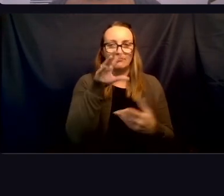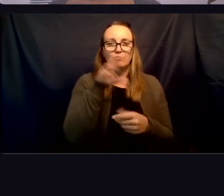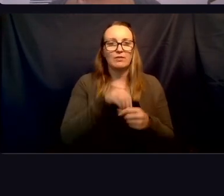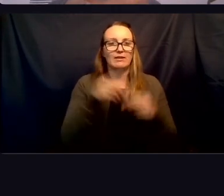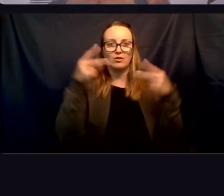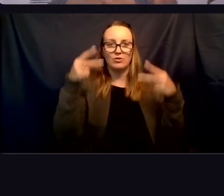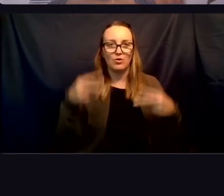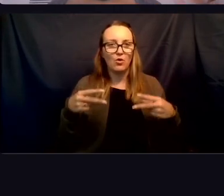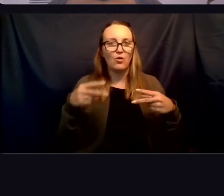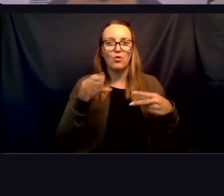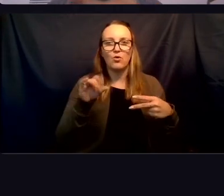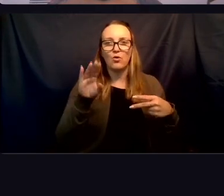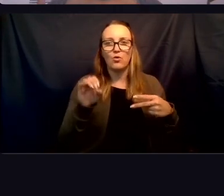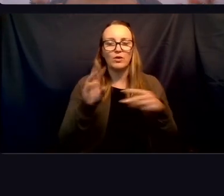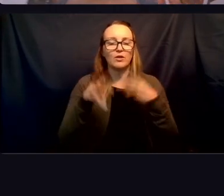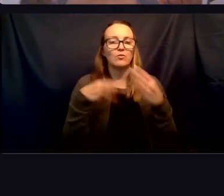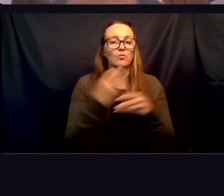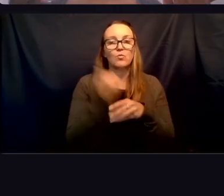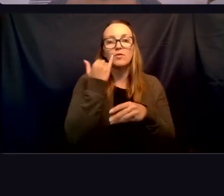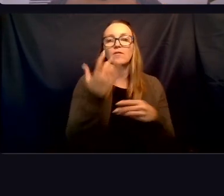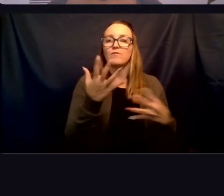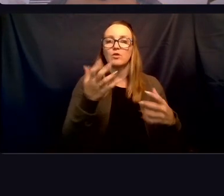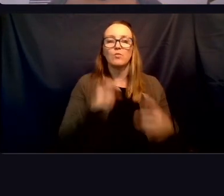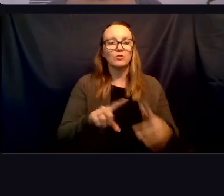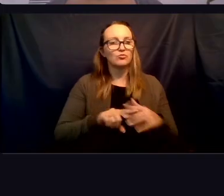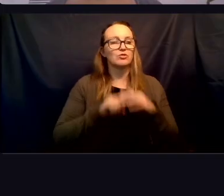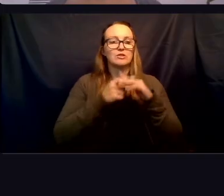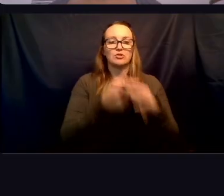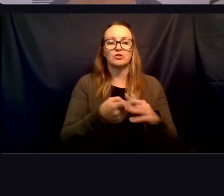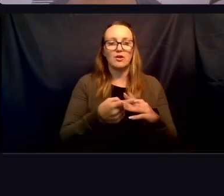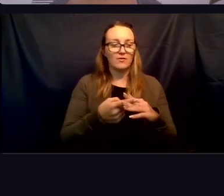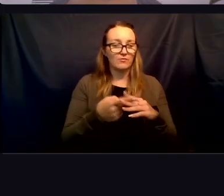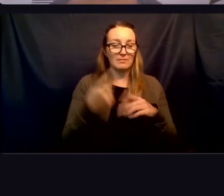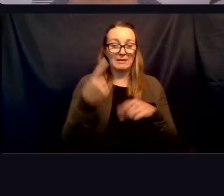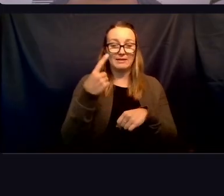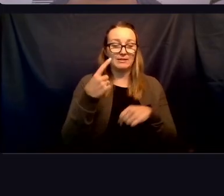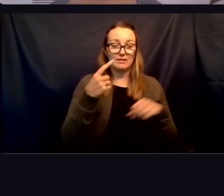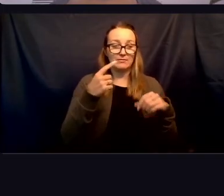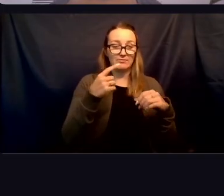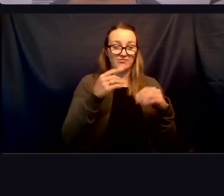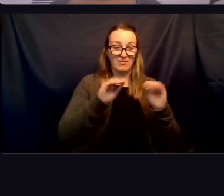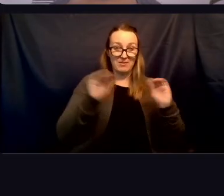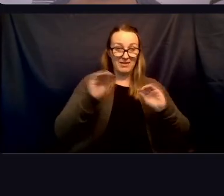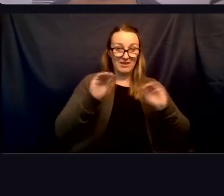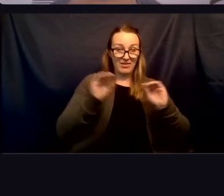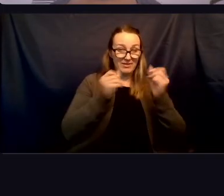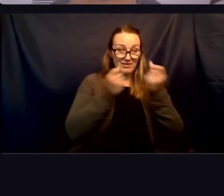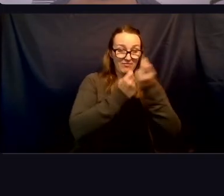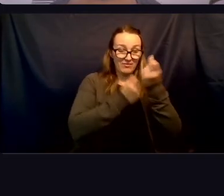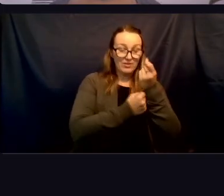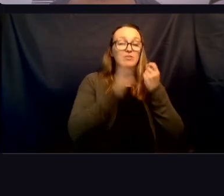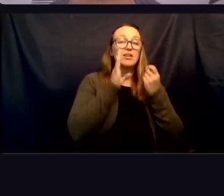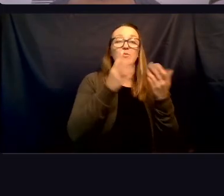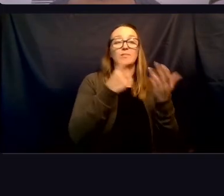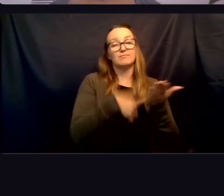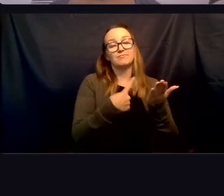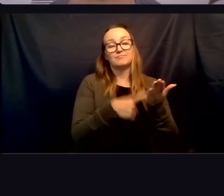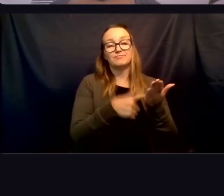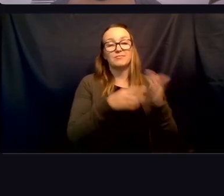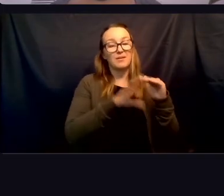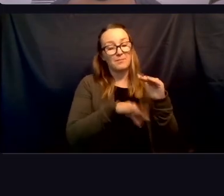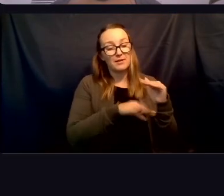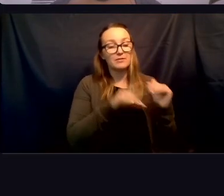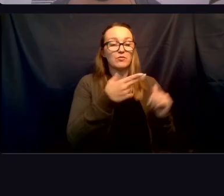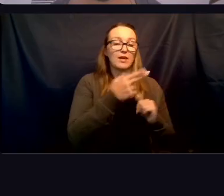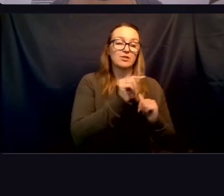coding from like start, jump, day zero, they'll go over the basics of HTML and CSS probably in a good bit